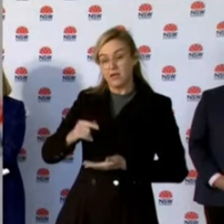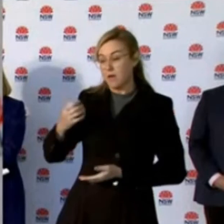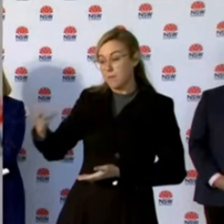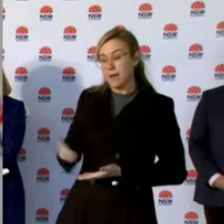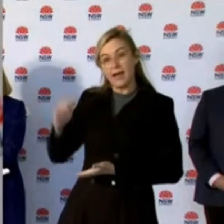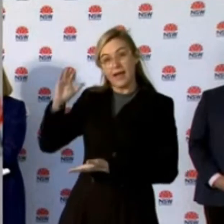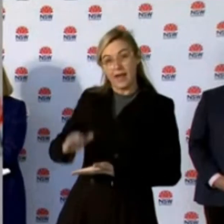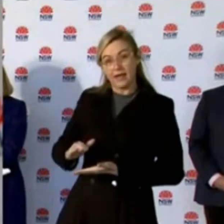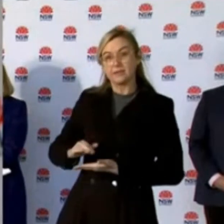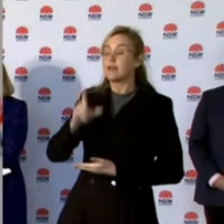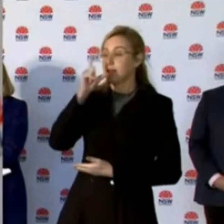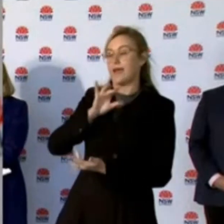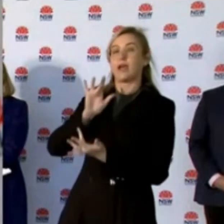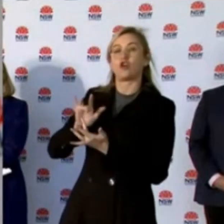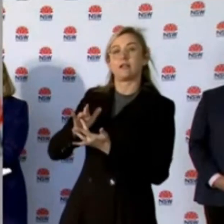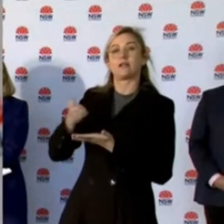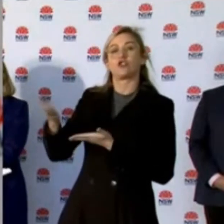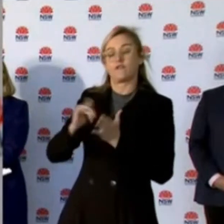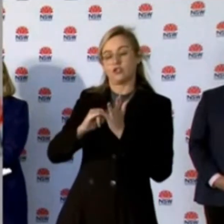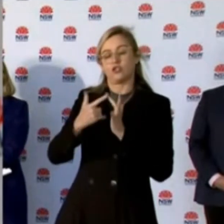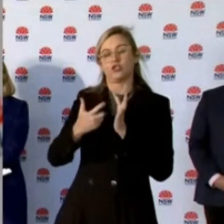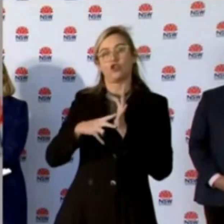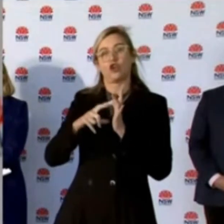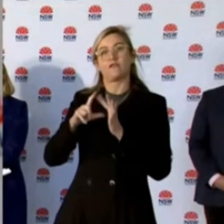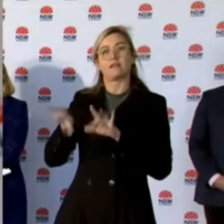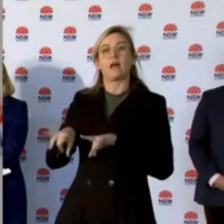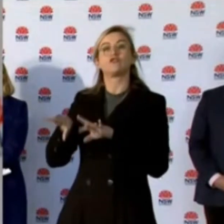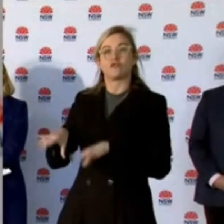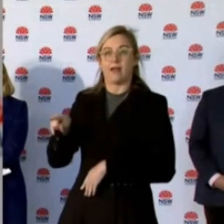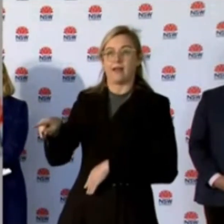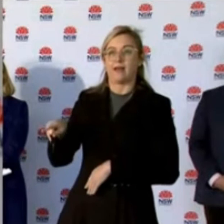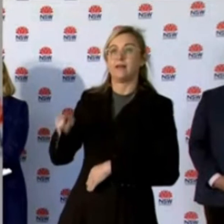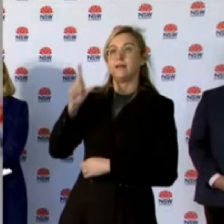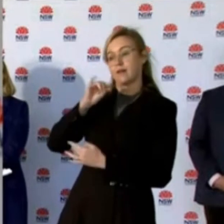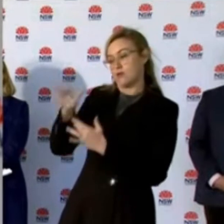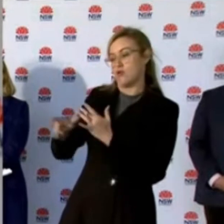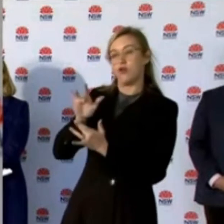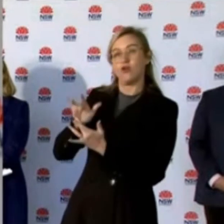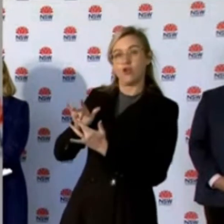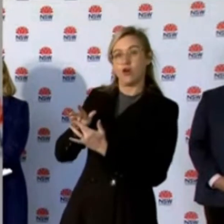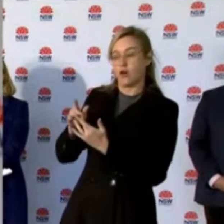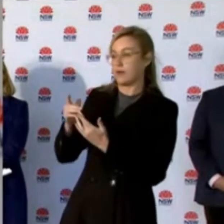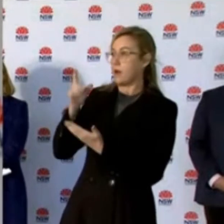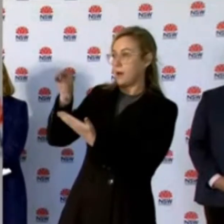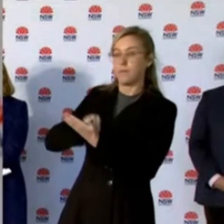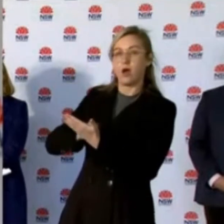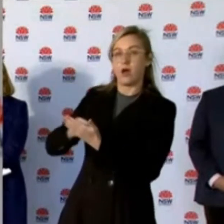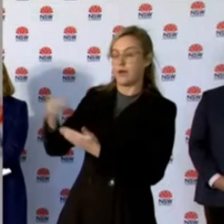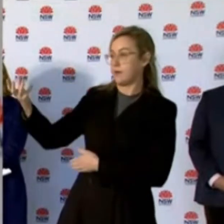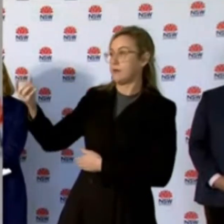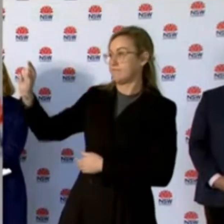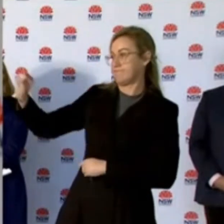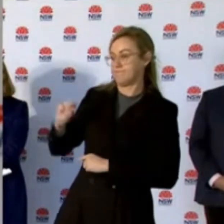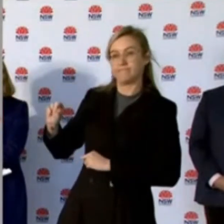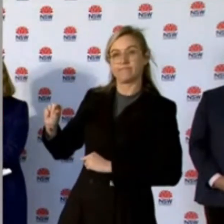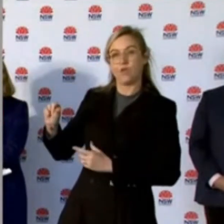That will provide essential support that workers need during this difficult time.